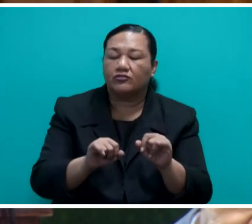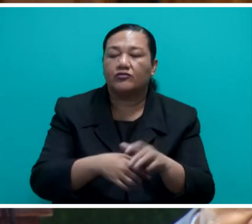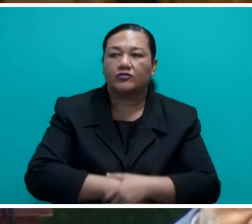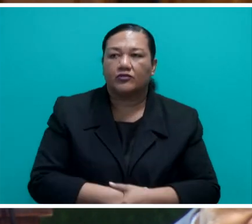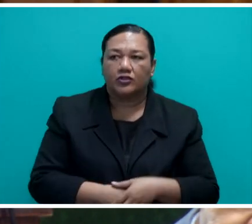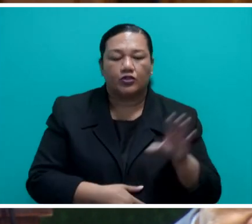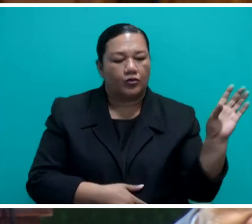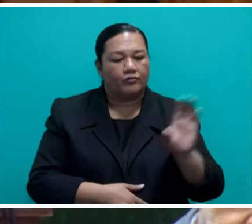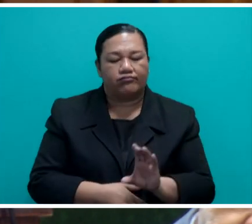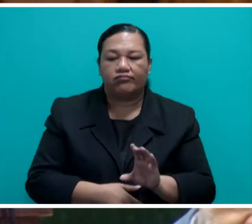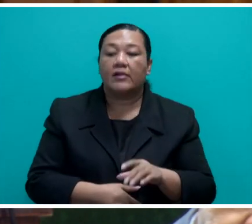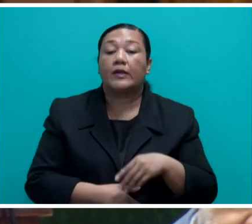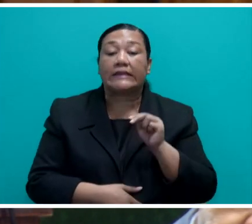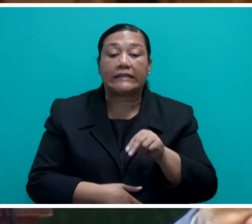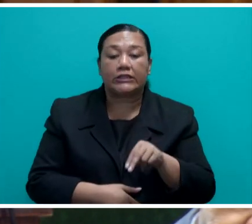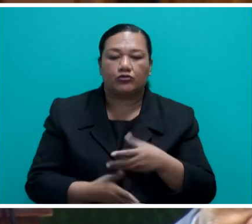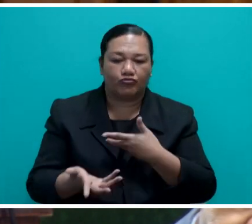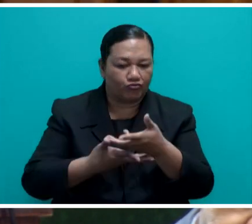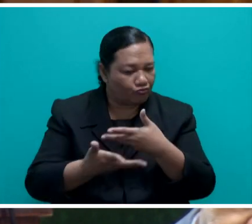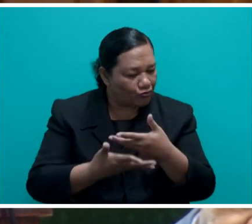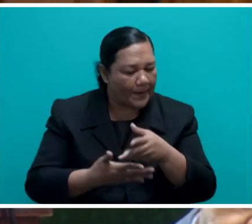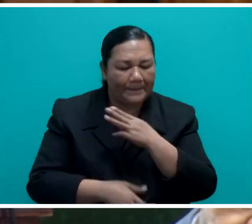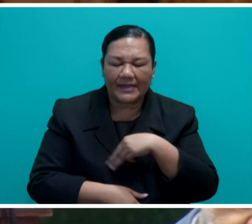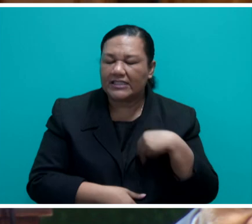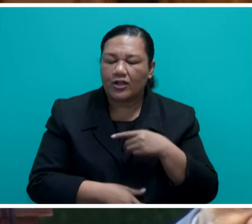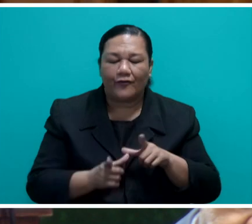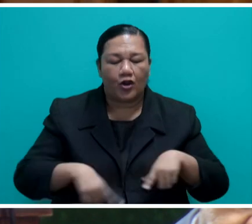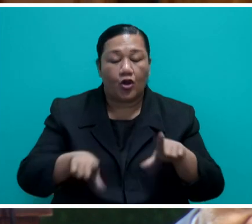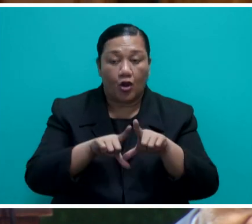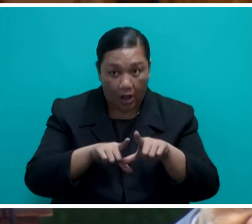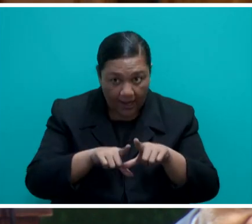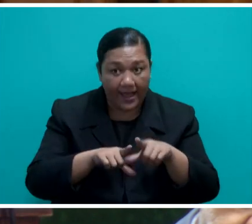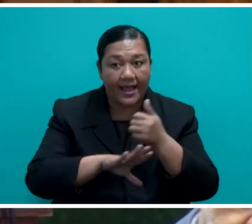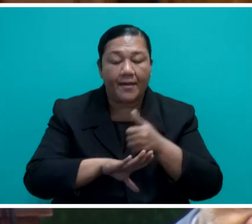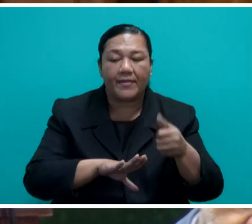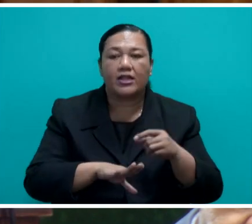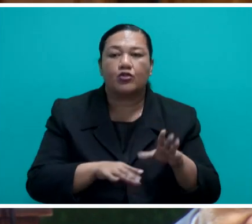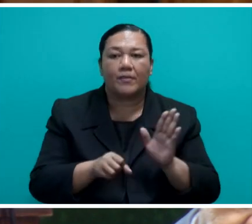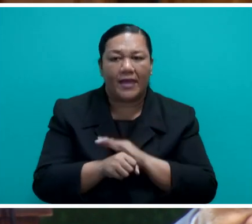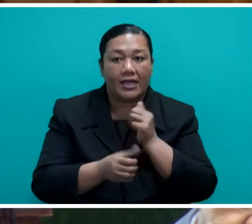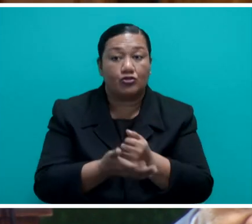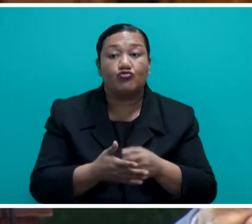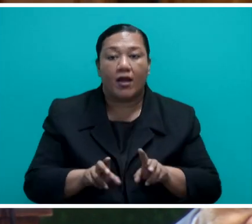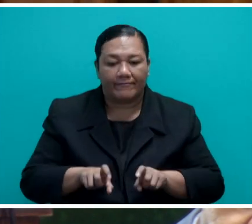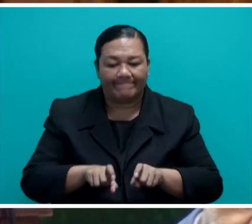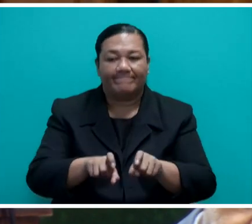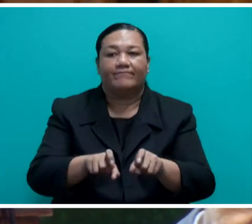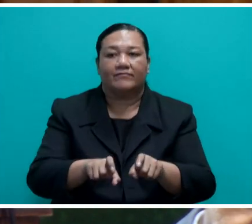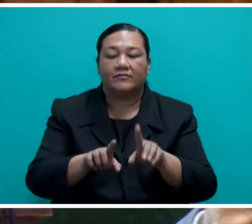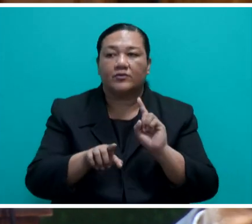future budgeting with the Ministry of Local Government for the maintaining of drains under